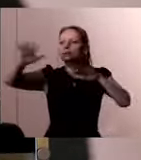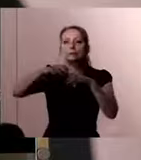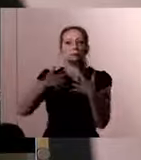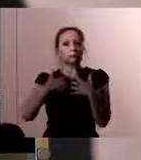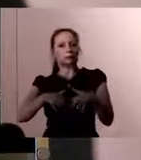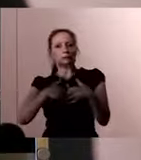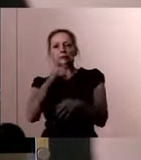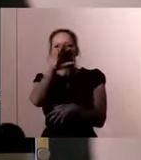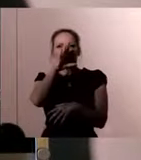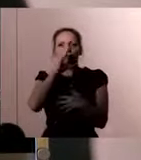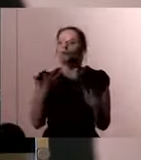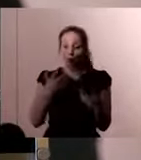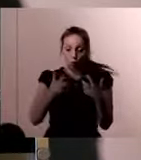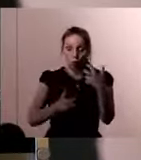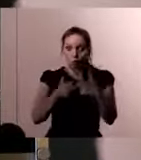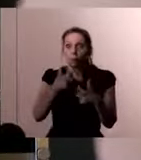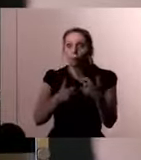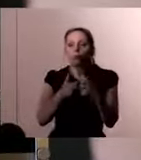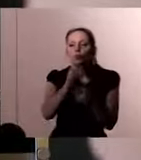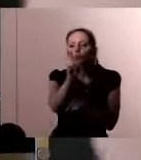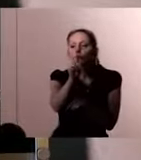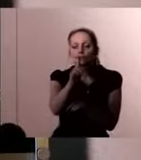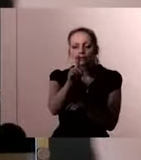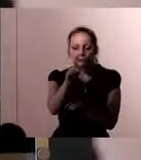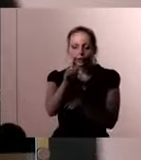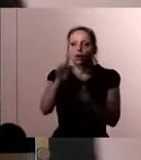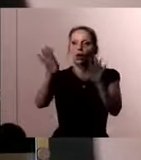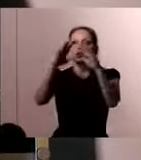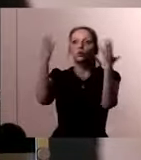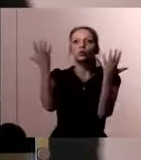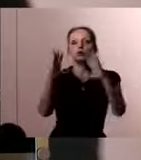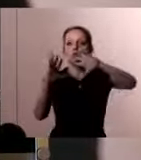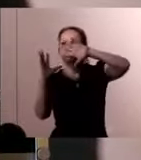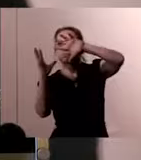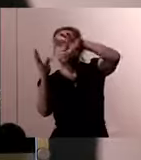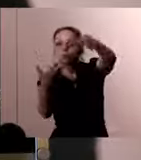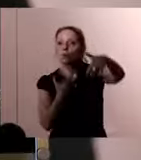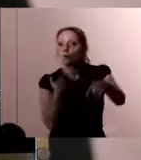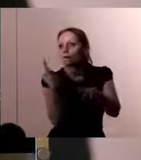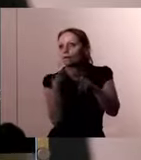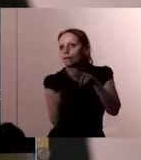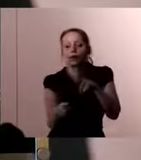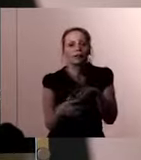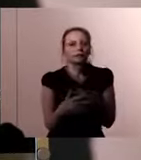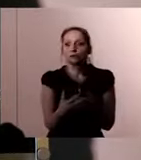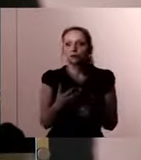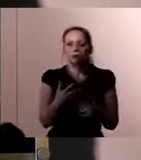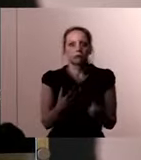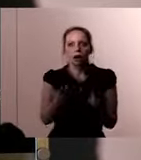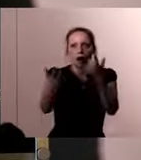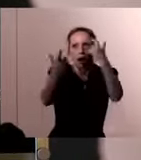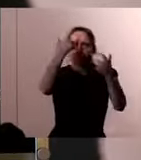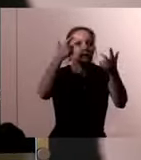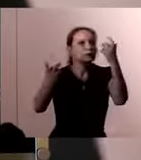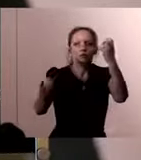Our problem is that as the universe becomes denser, as it spins faster, we seem to be getting most of our